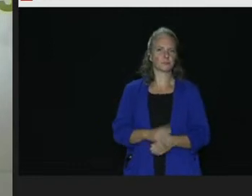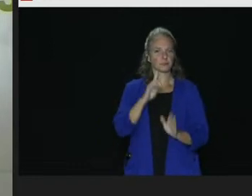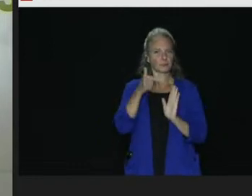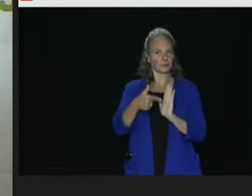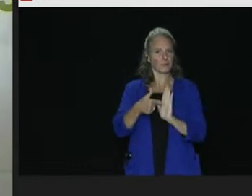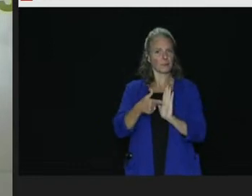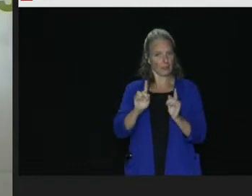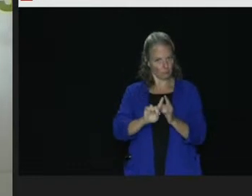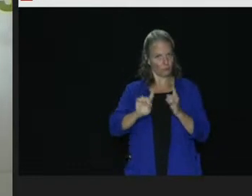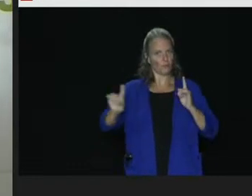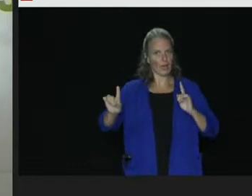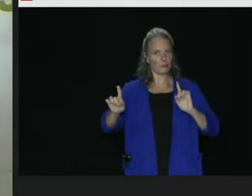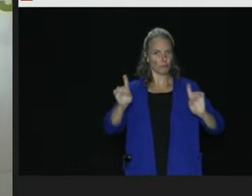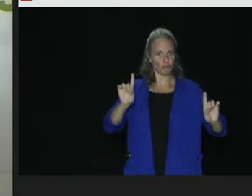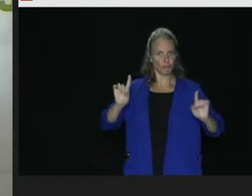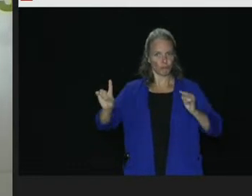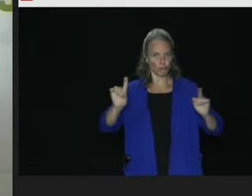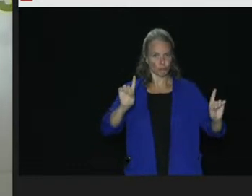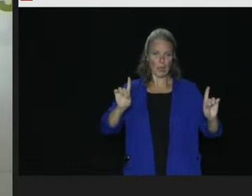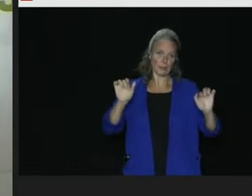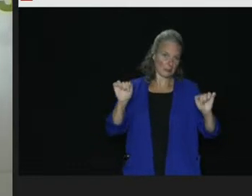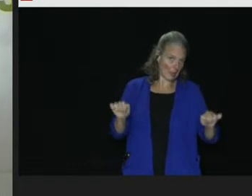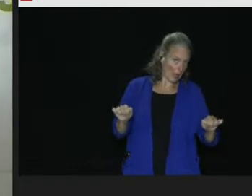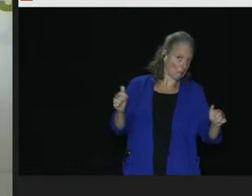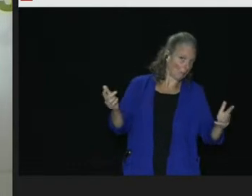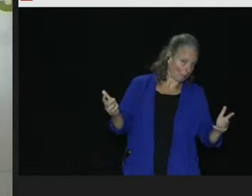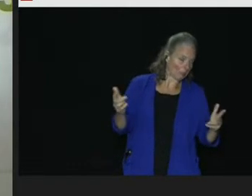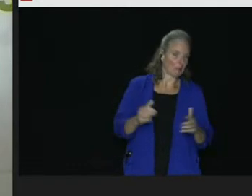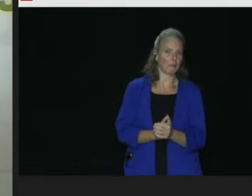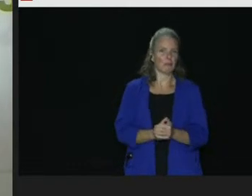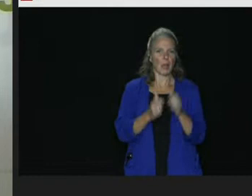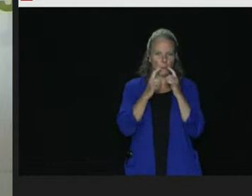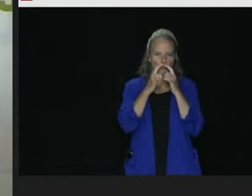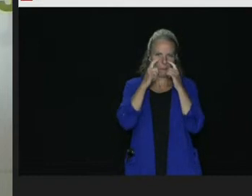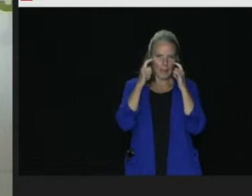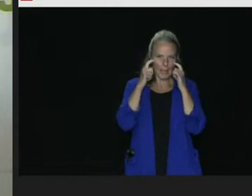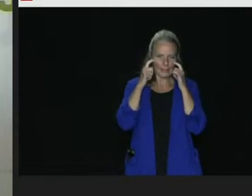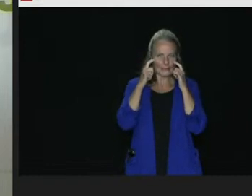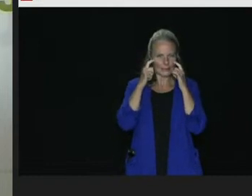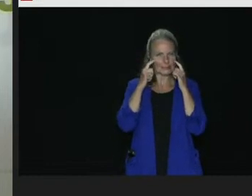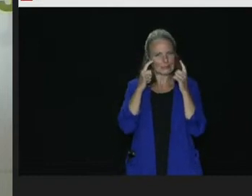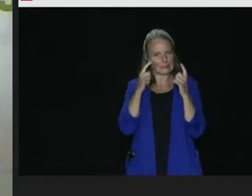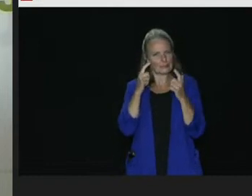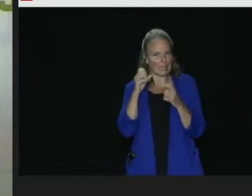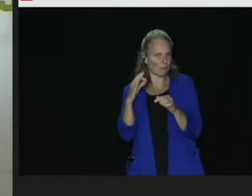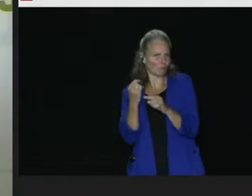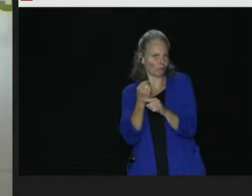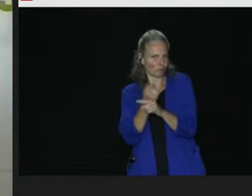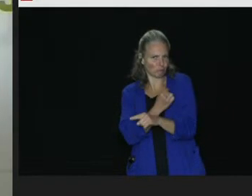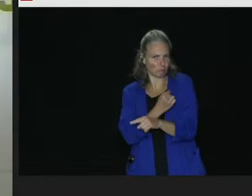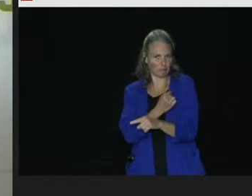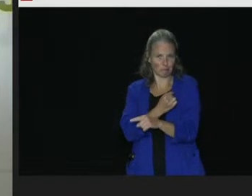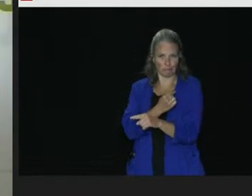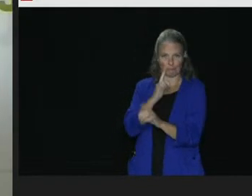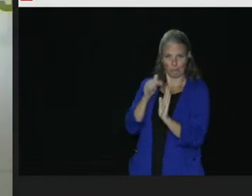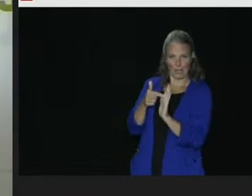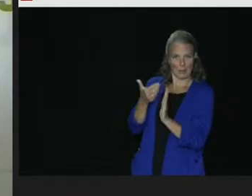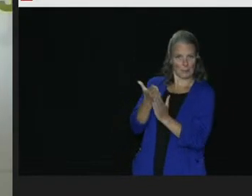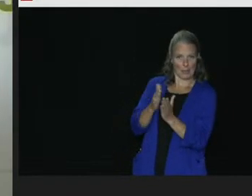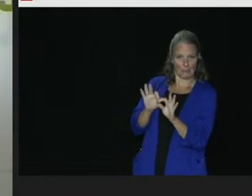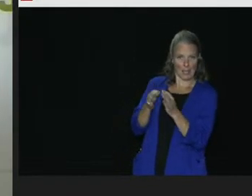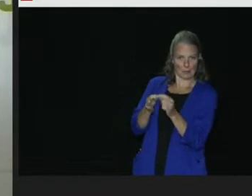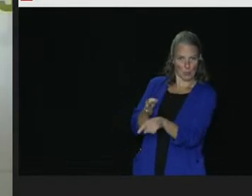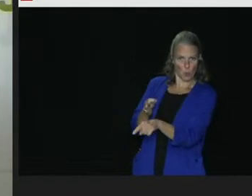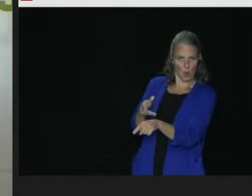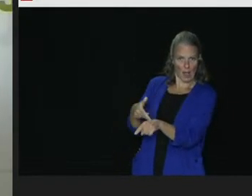physical distancing if you can, and masking where appropriate if some family members, particularly who have